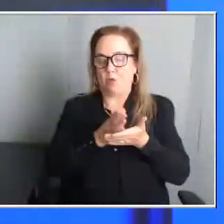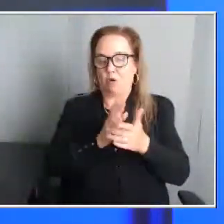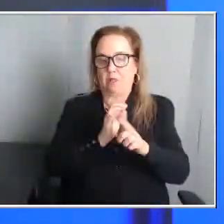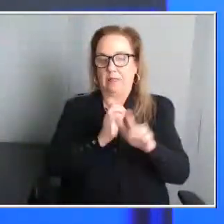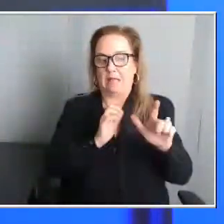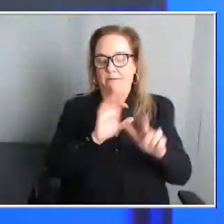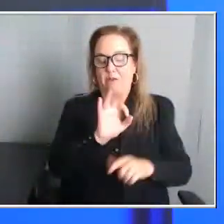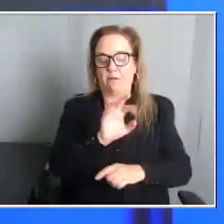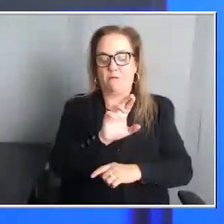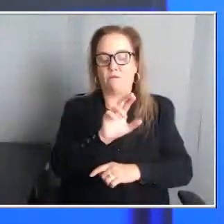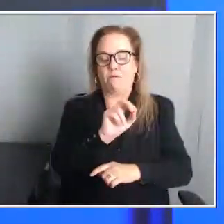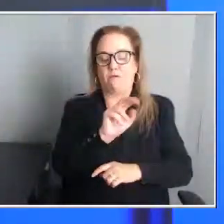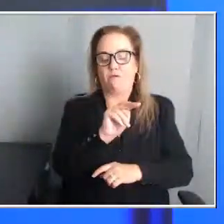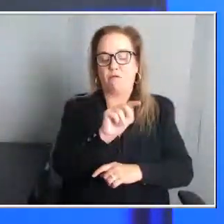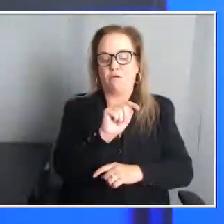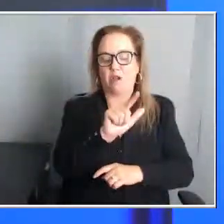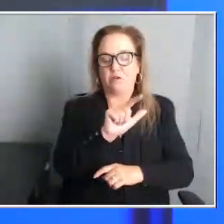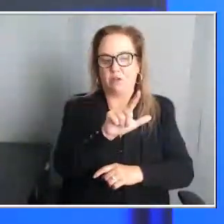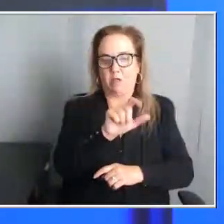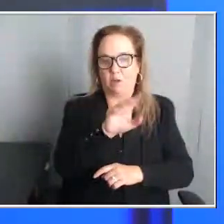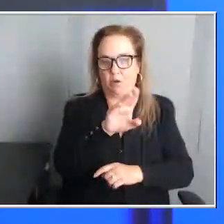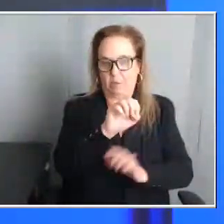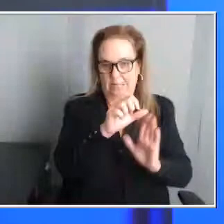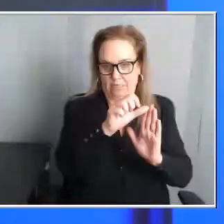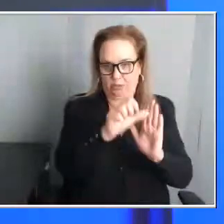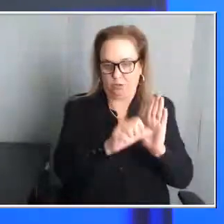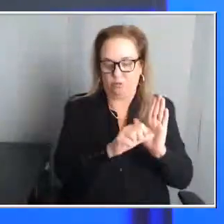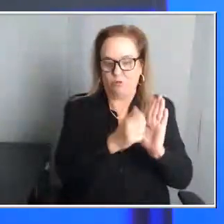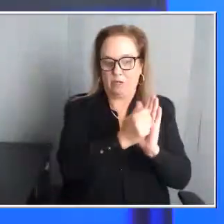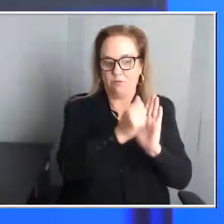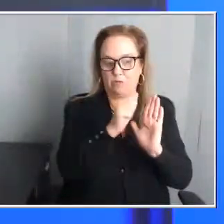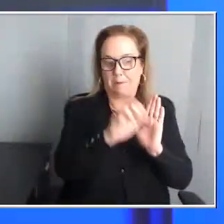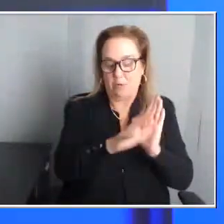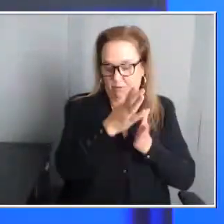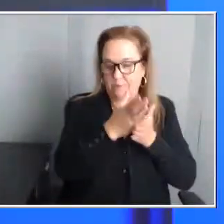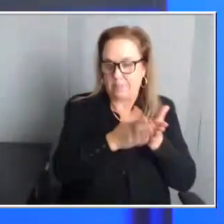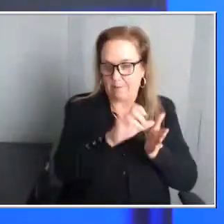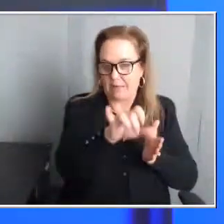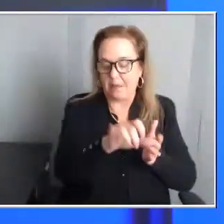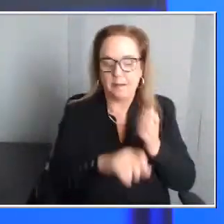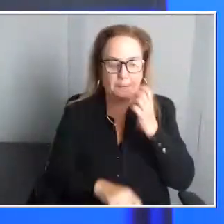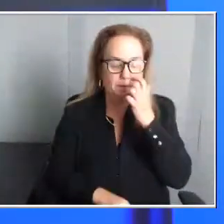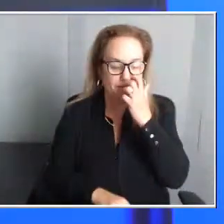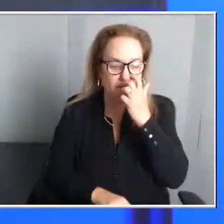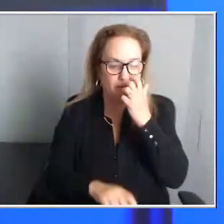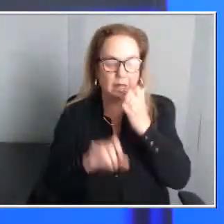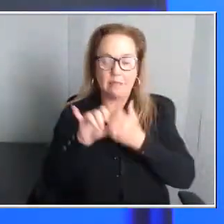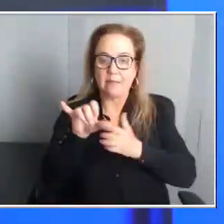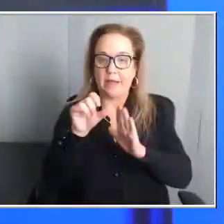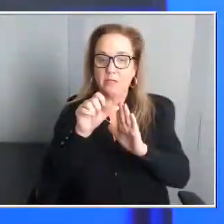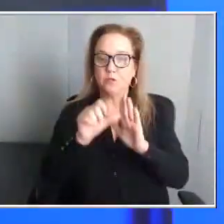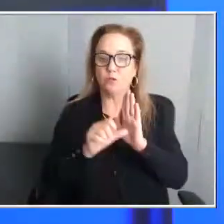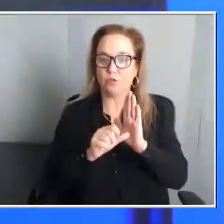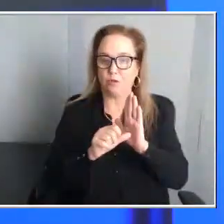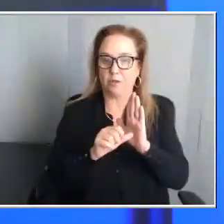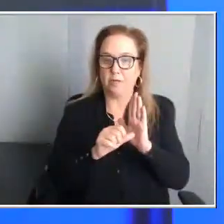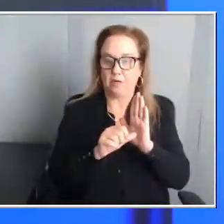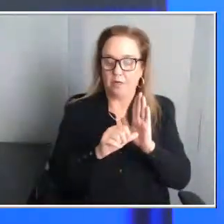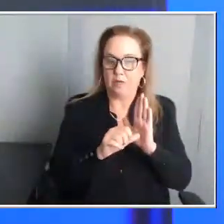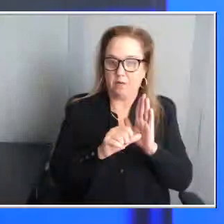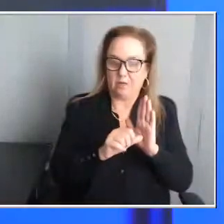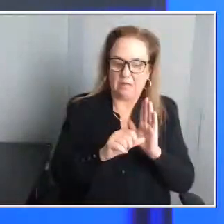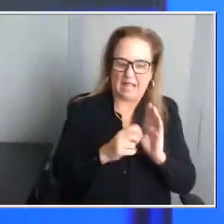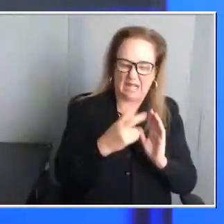lobe, did a surgery to remove some of that. And with that surgery, he went from having about